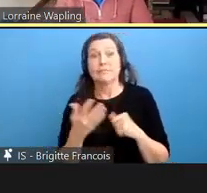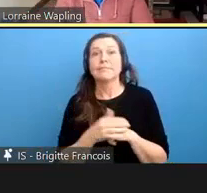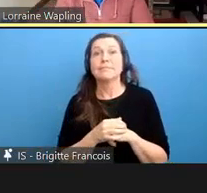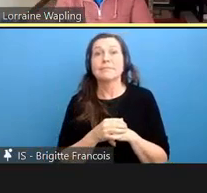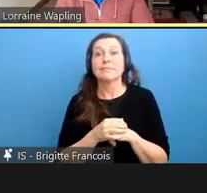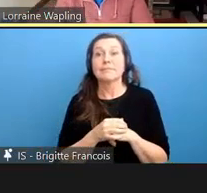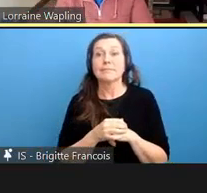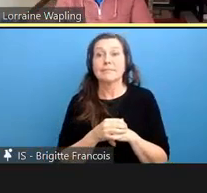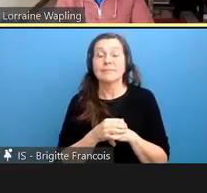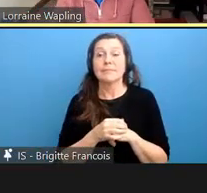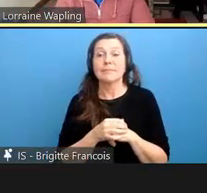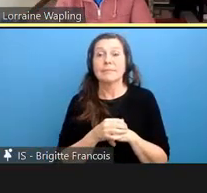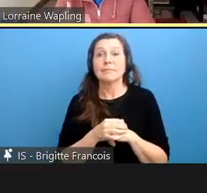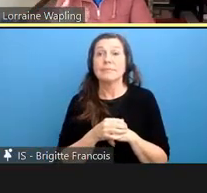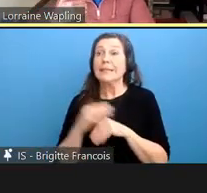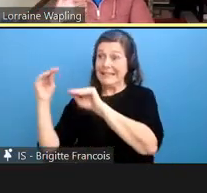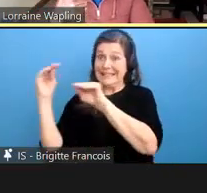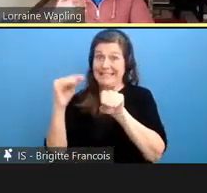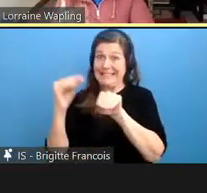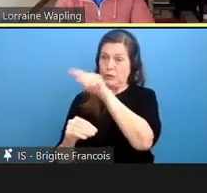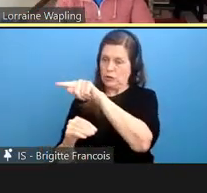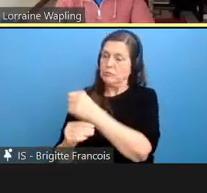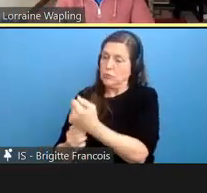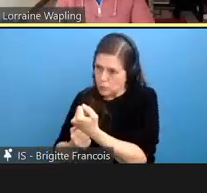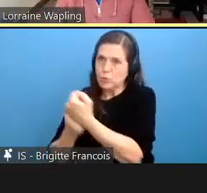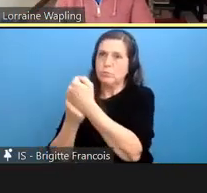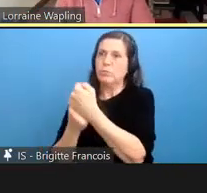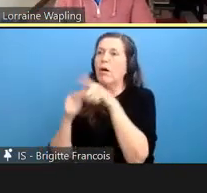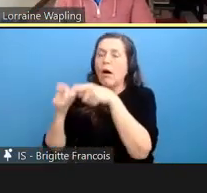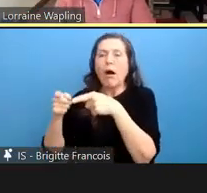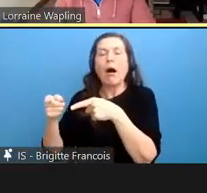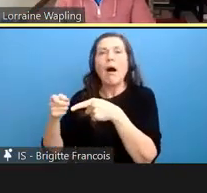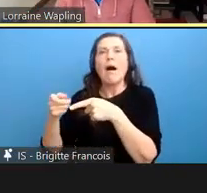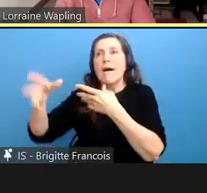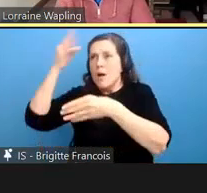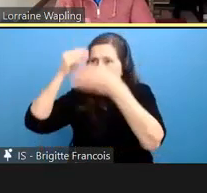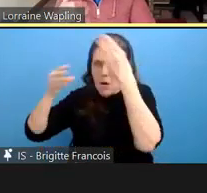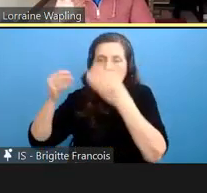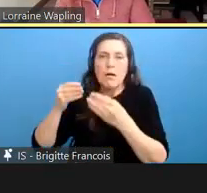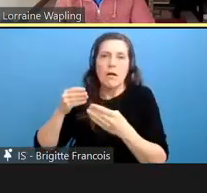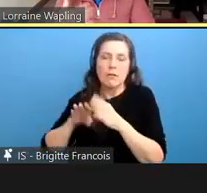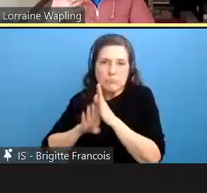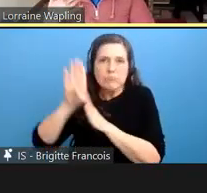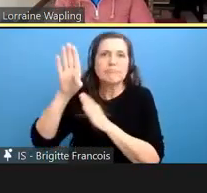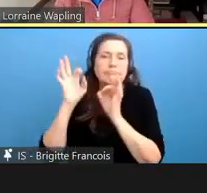supporting teachers to gain better skills and to improve generally